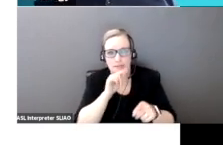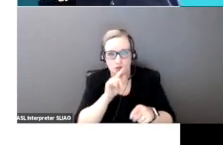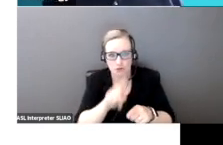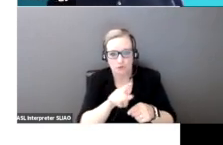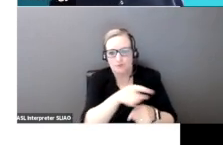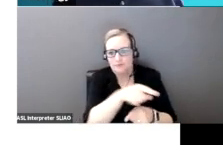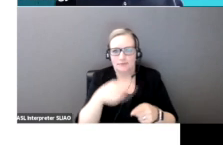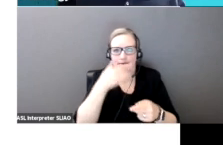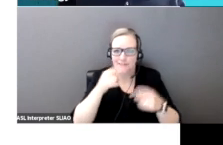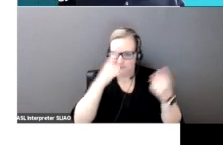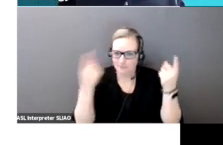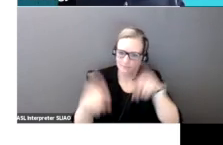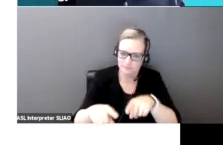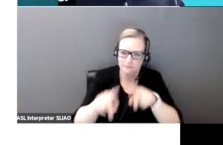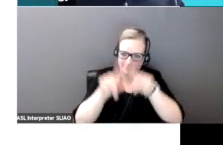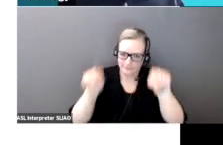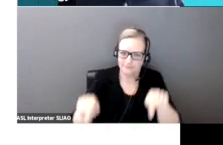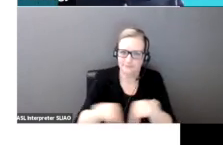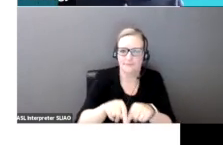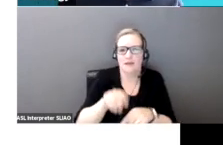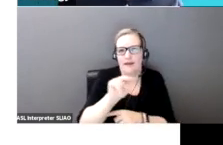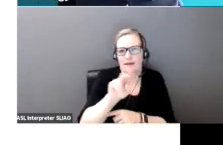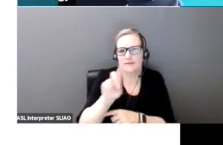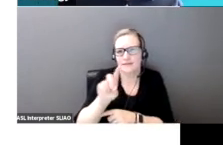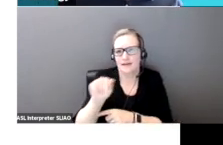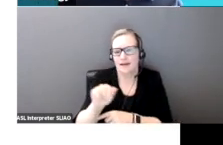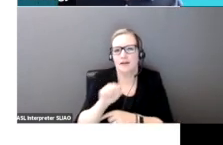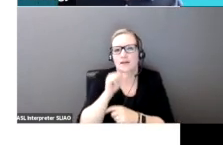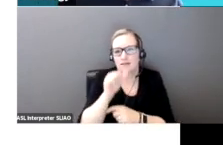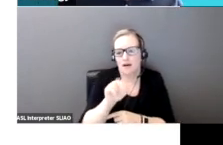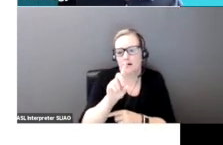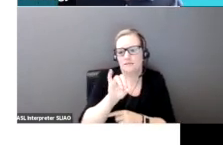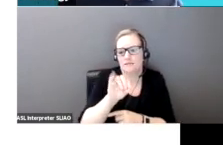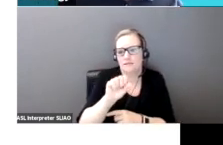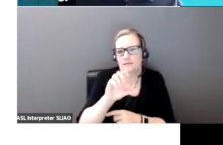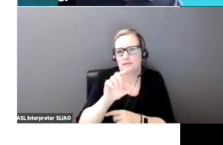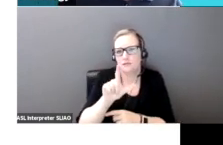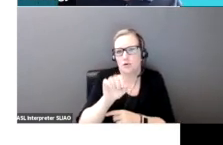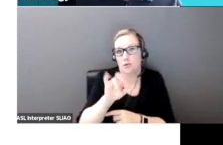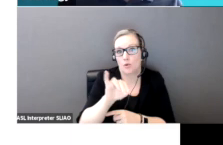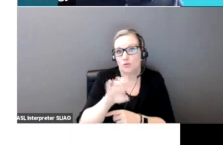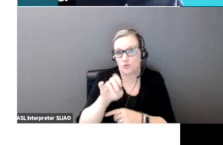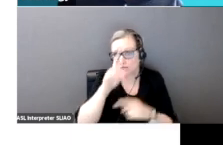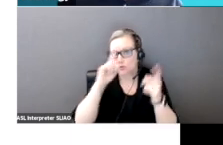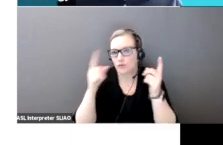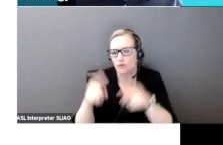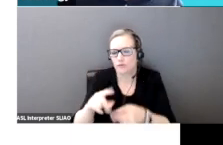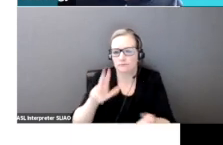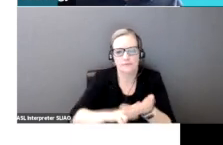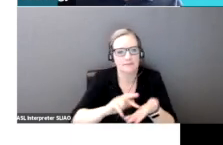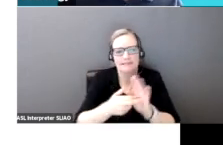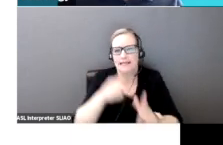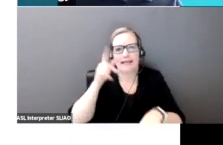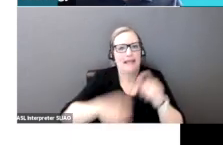agreement. I put down there is no registration regime, and litigation can be difficult. It's easier